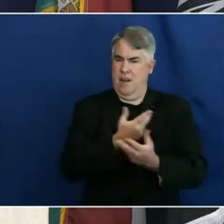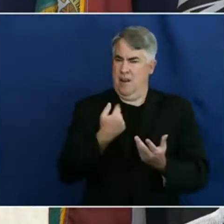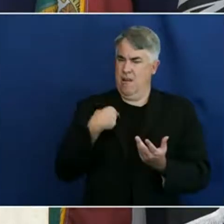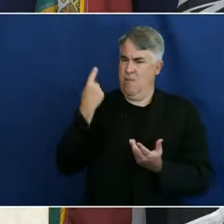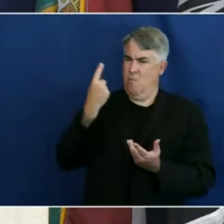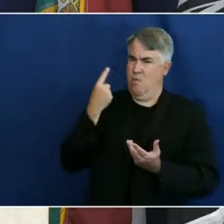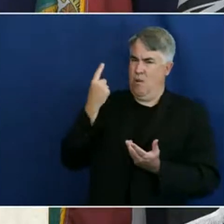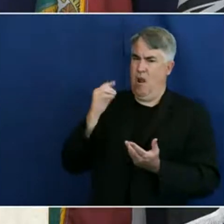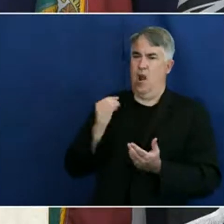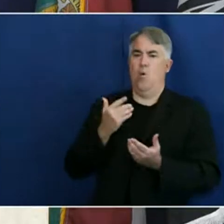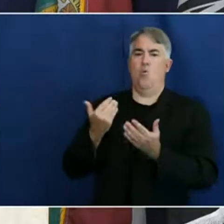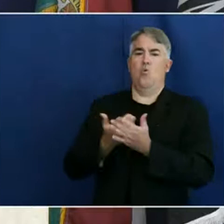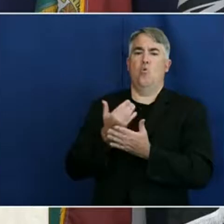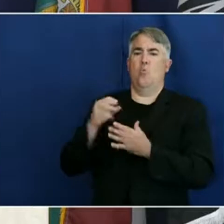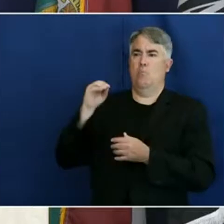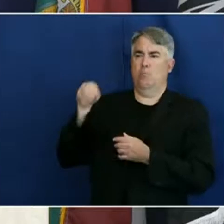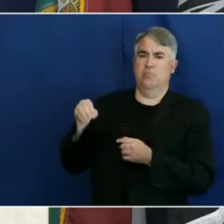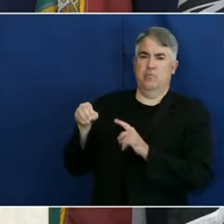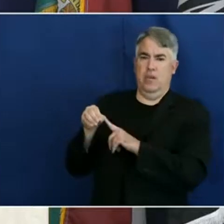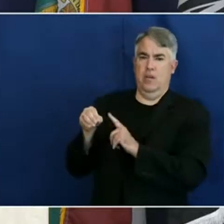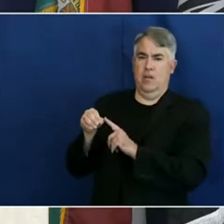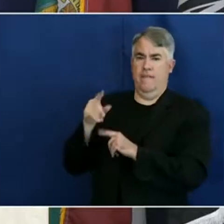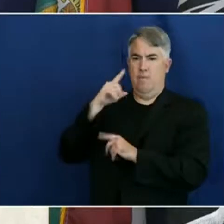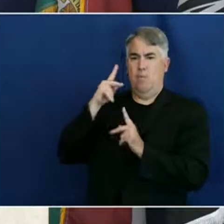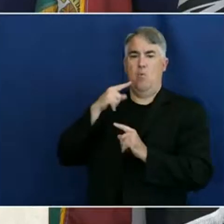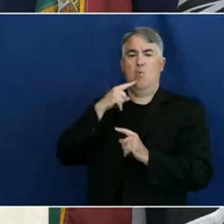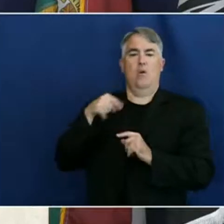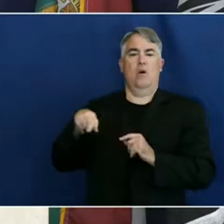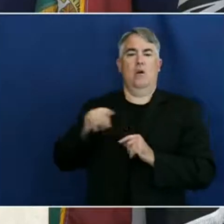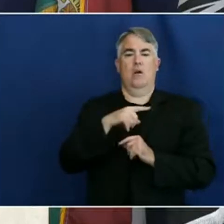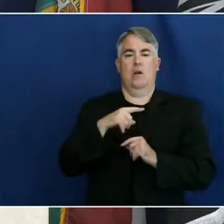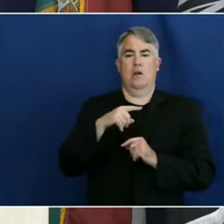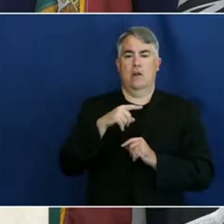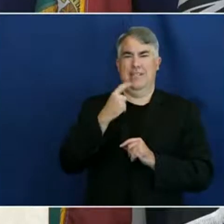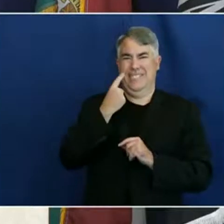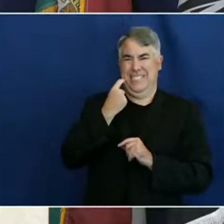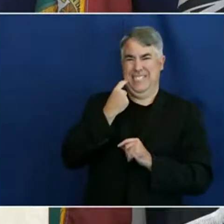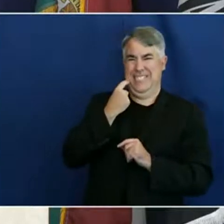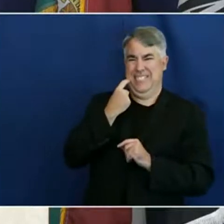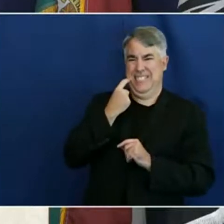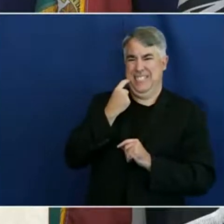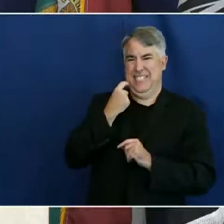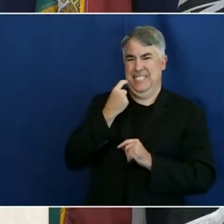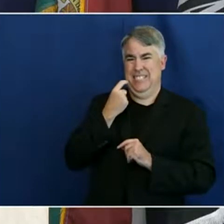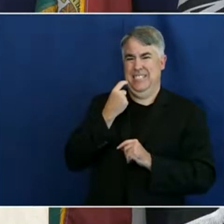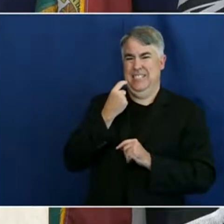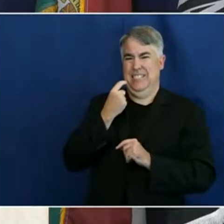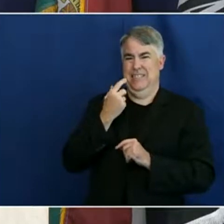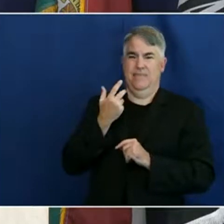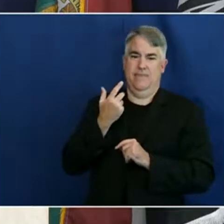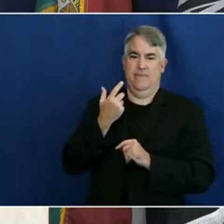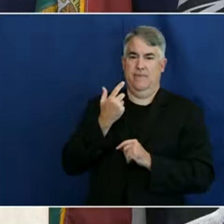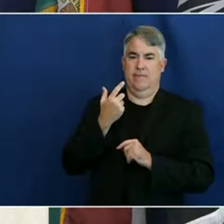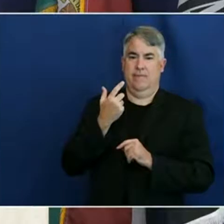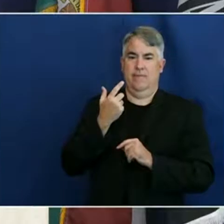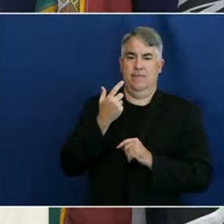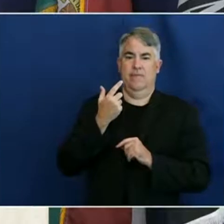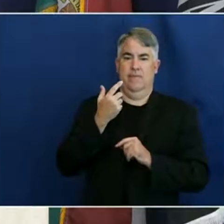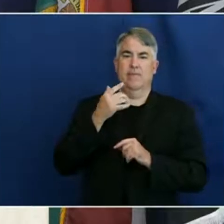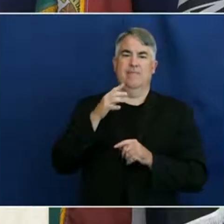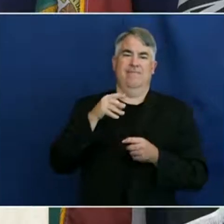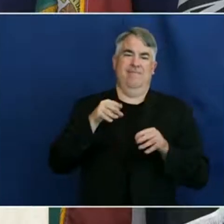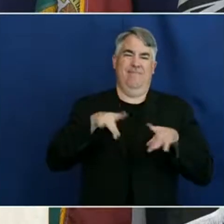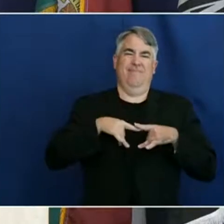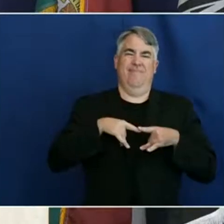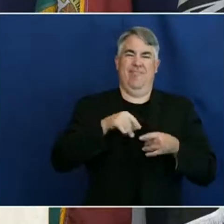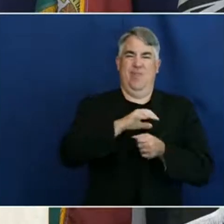to. What percentage of people who are more recently getting infected are actually getting hospitalized? Yeah, let me see if Dr. Wooten or